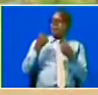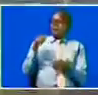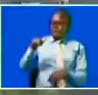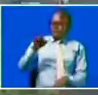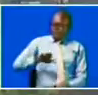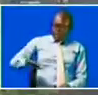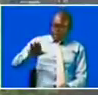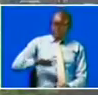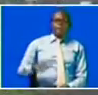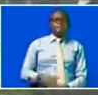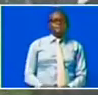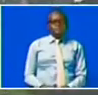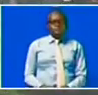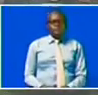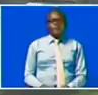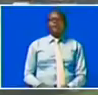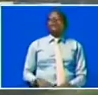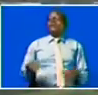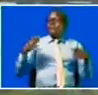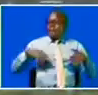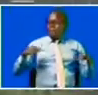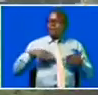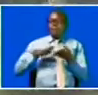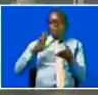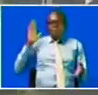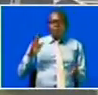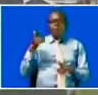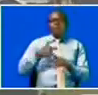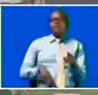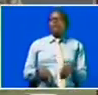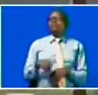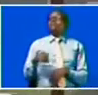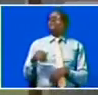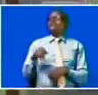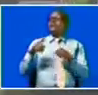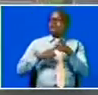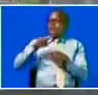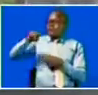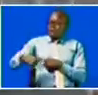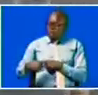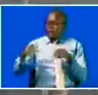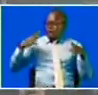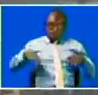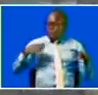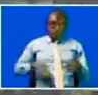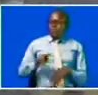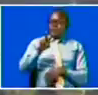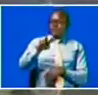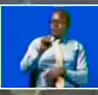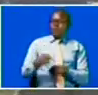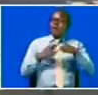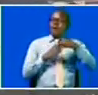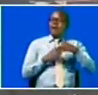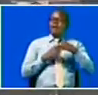area. And indeed, the population has grown from merely just about 6,000 residents in